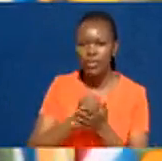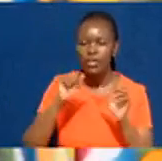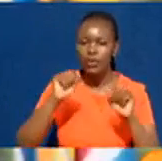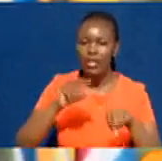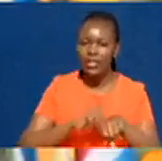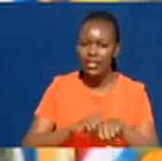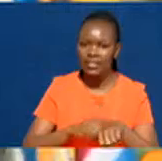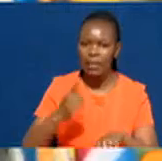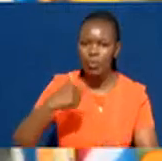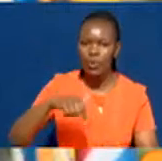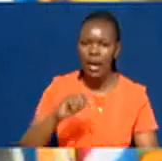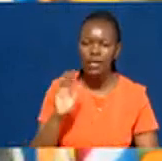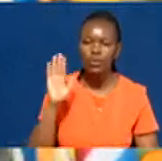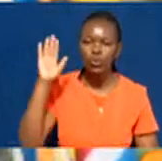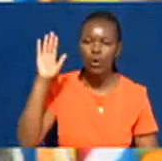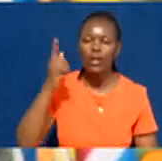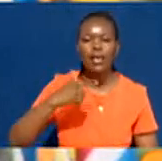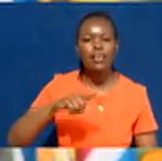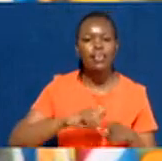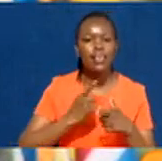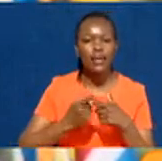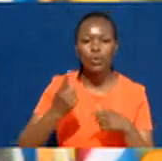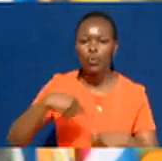in, we will have